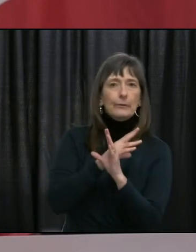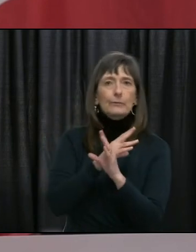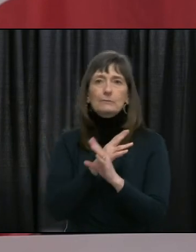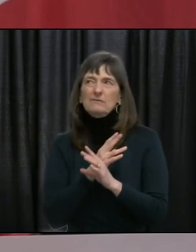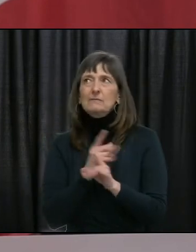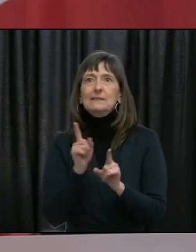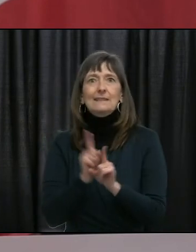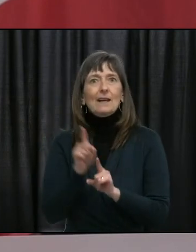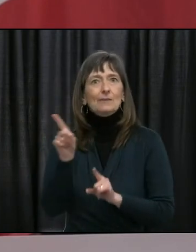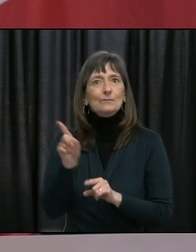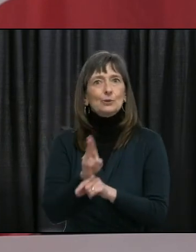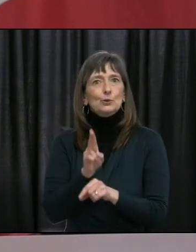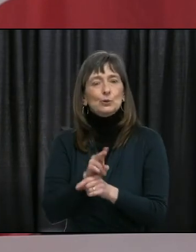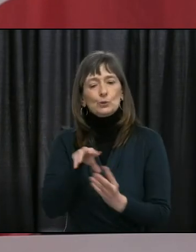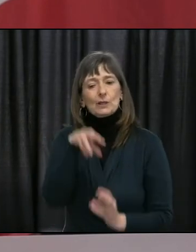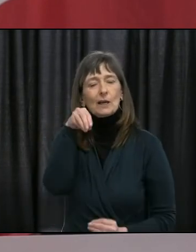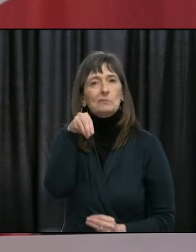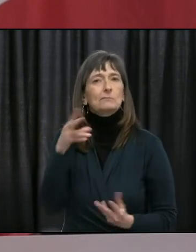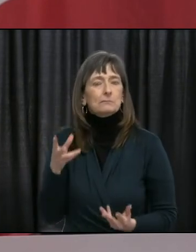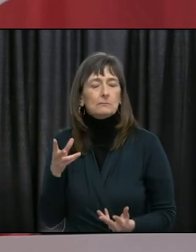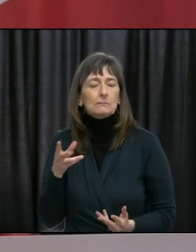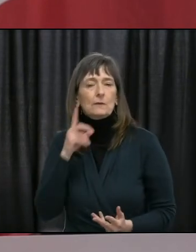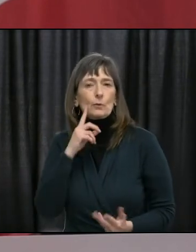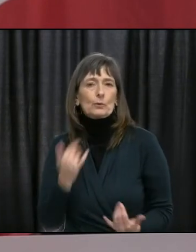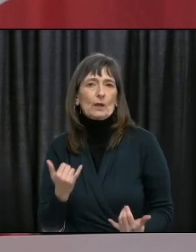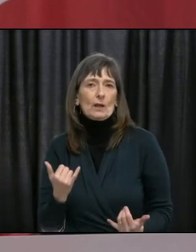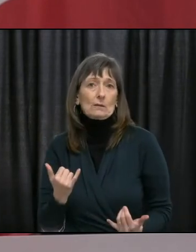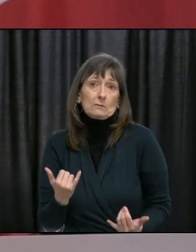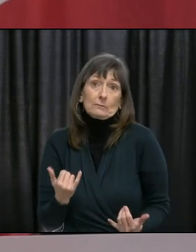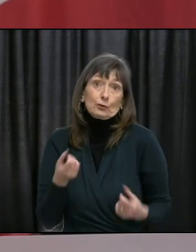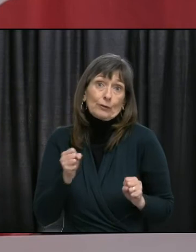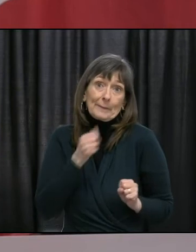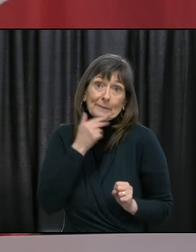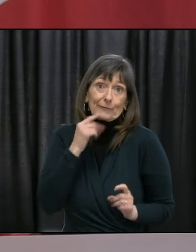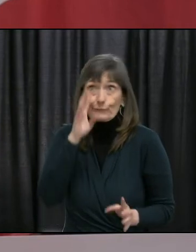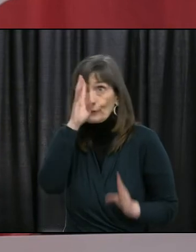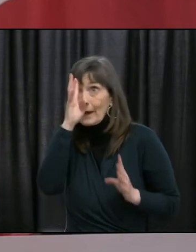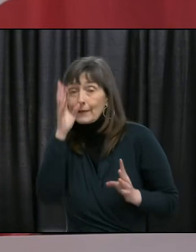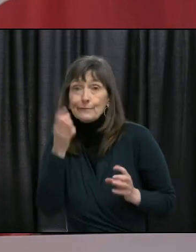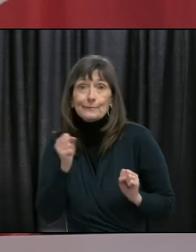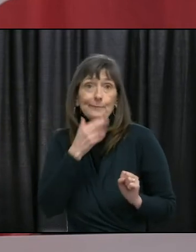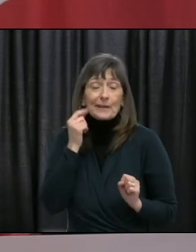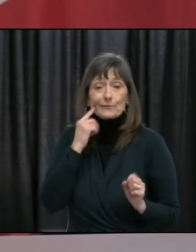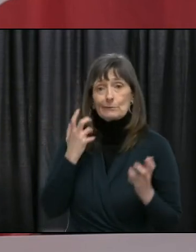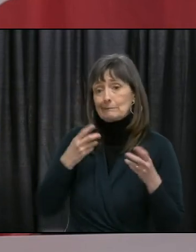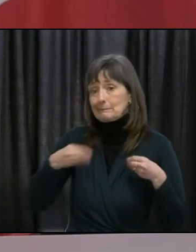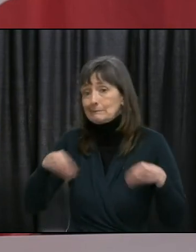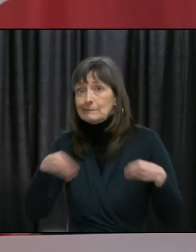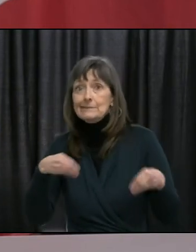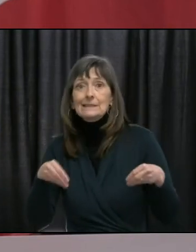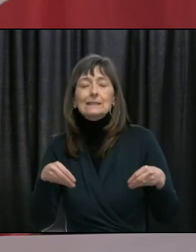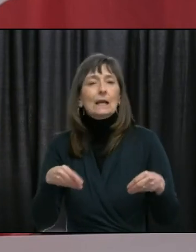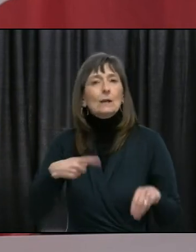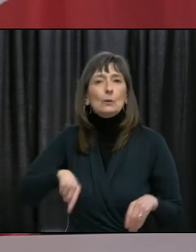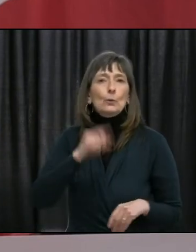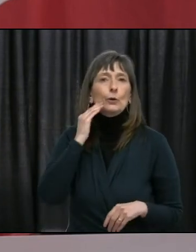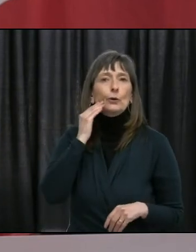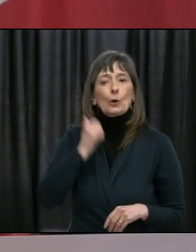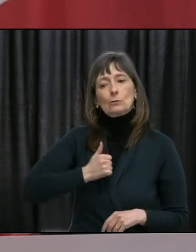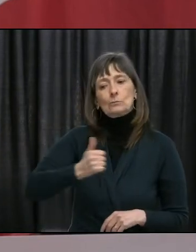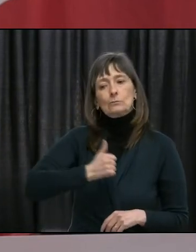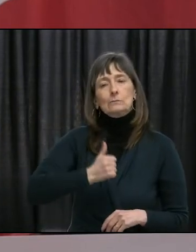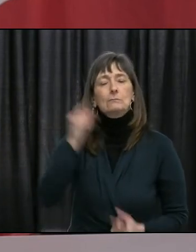Hagee is using Skyping in today. So we're being as creative as possible, recognizing that our own footprint around travel must